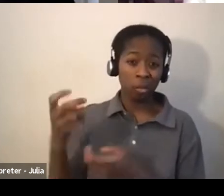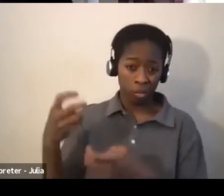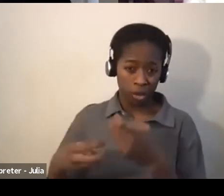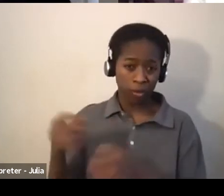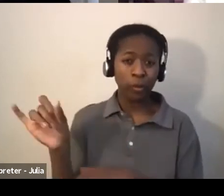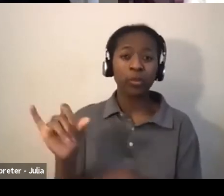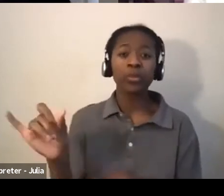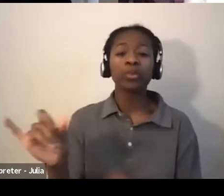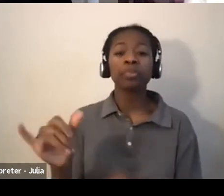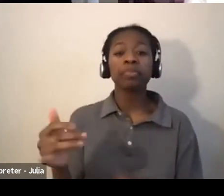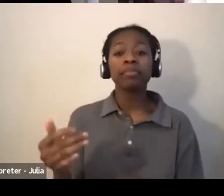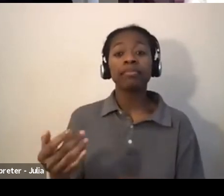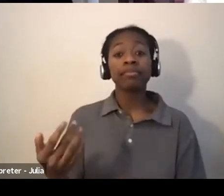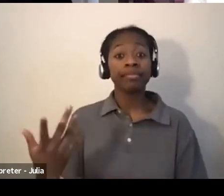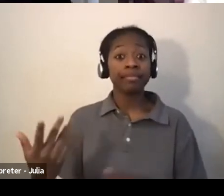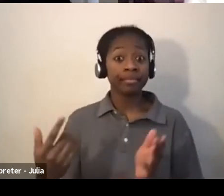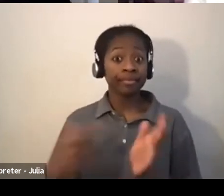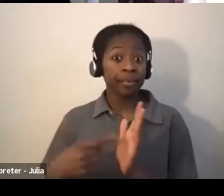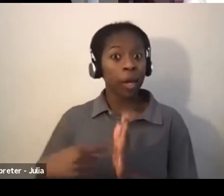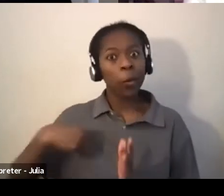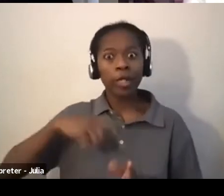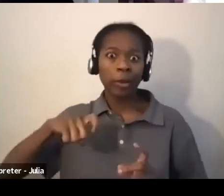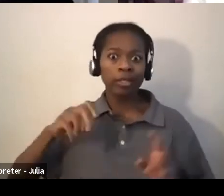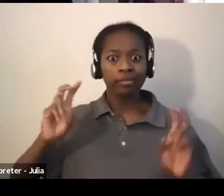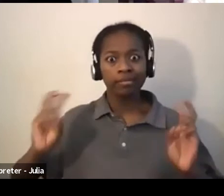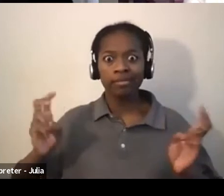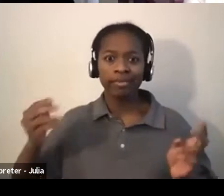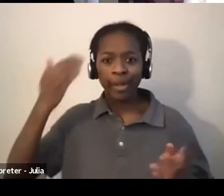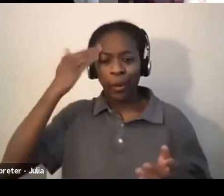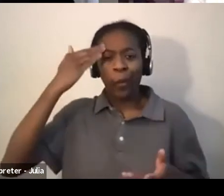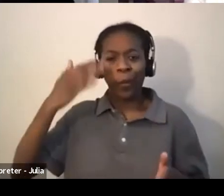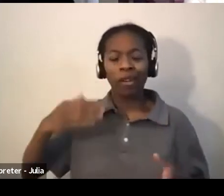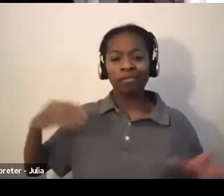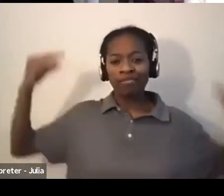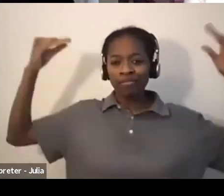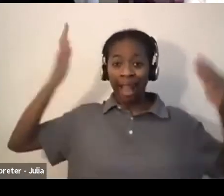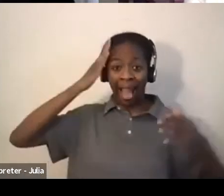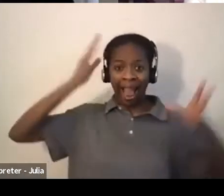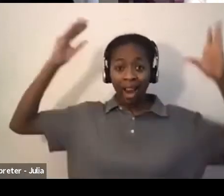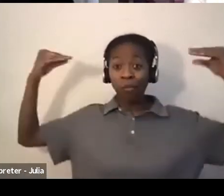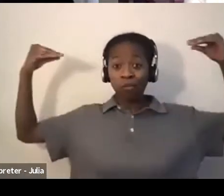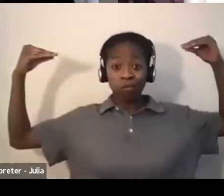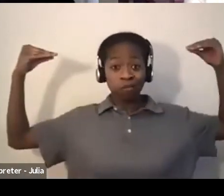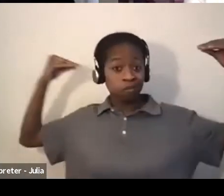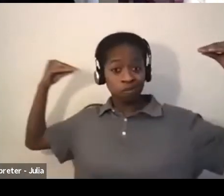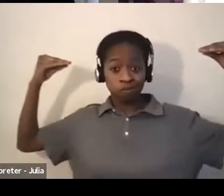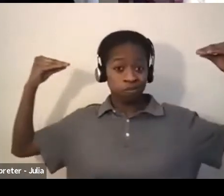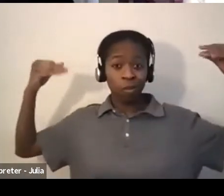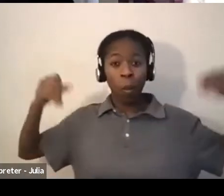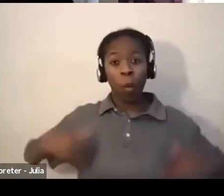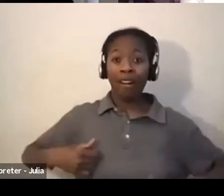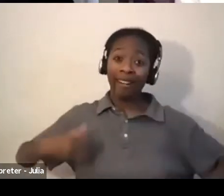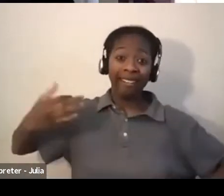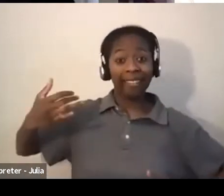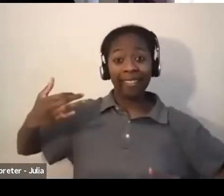well. Like, we're supposed to wear this mariachi uniform or certain uniforms that represents us, and